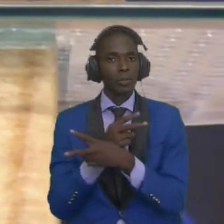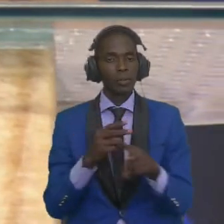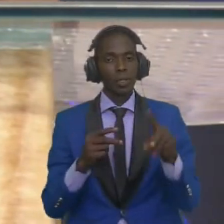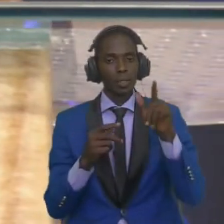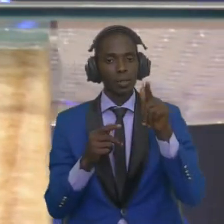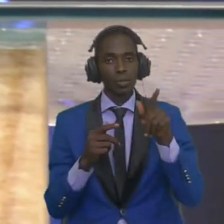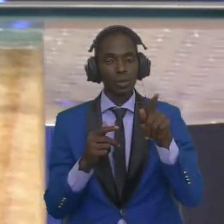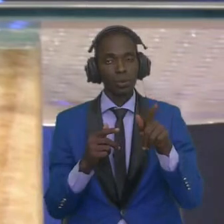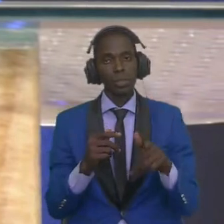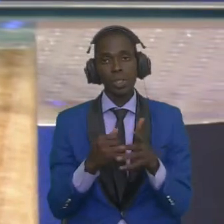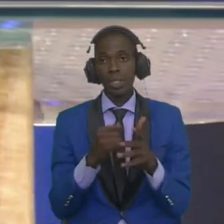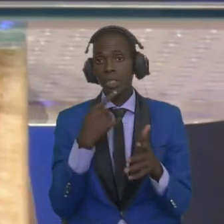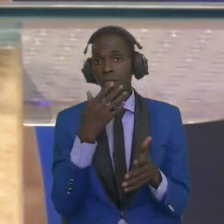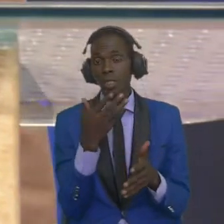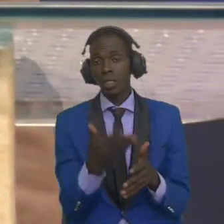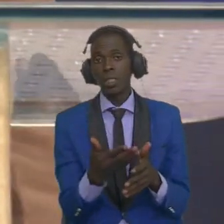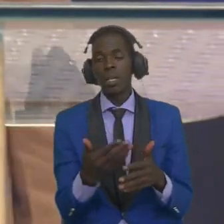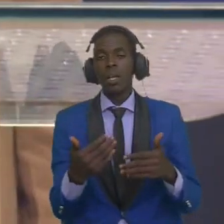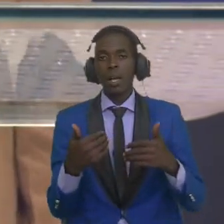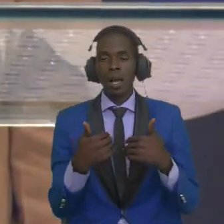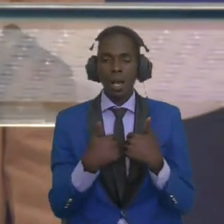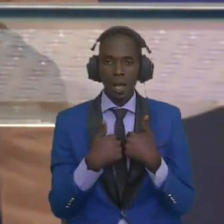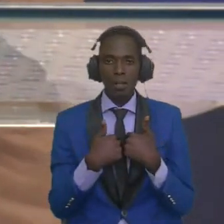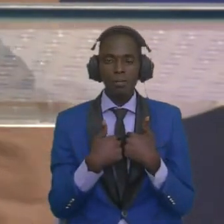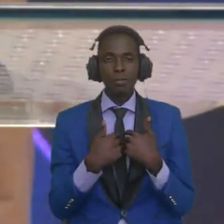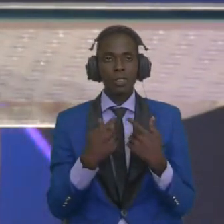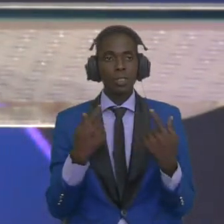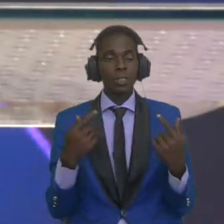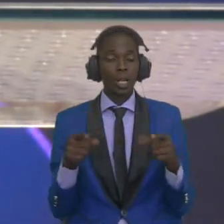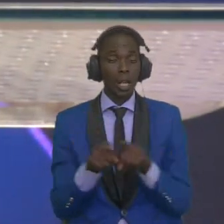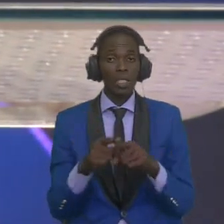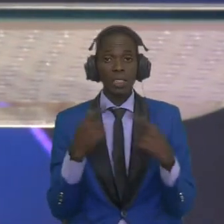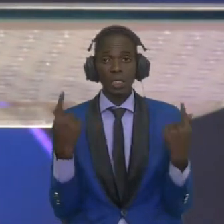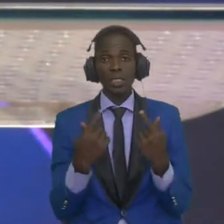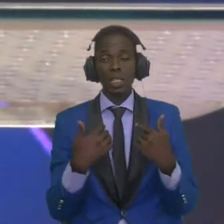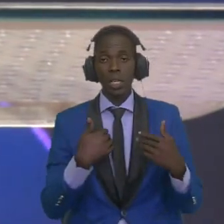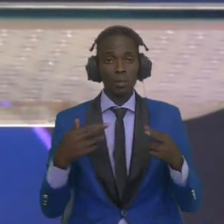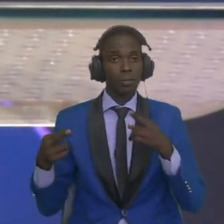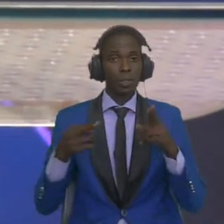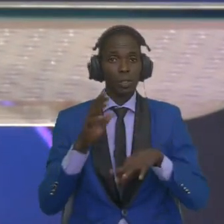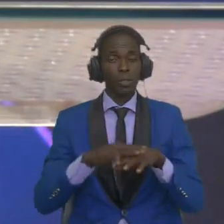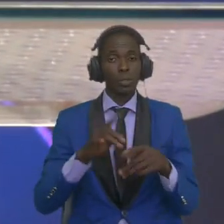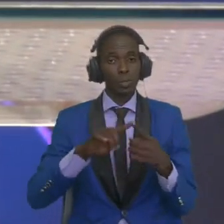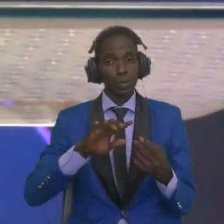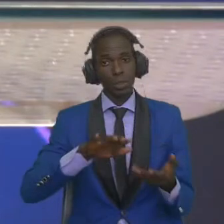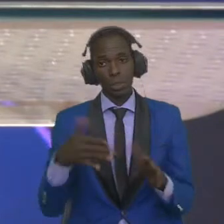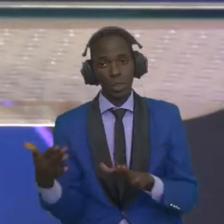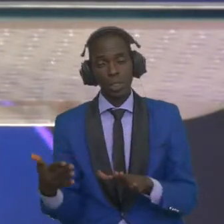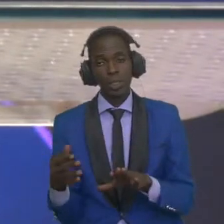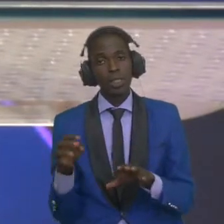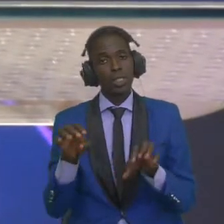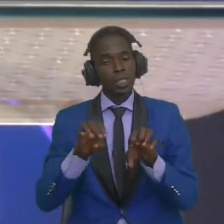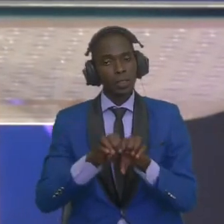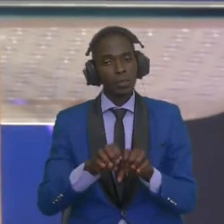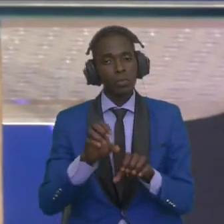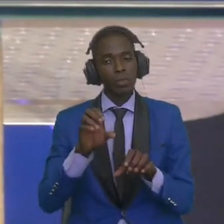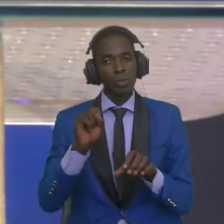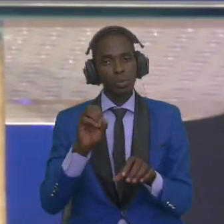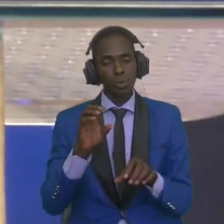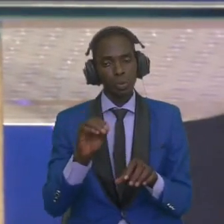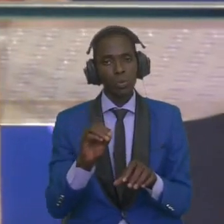he tells us that as sin has reigned unto death, even so might